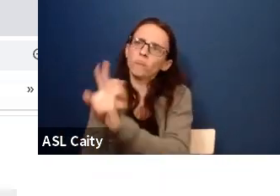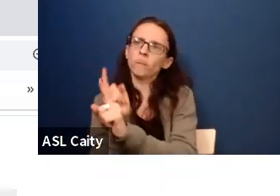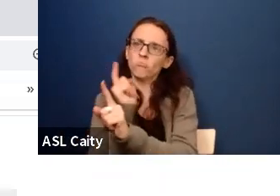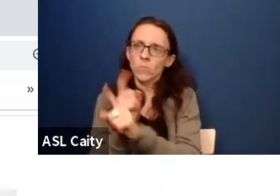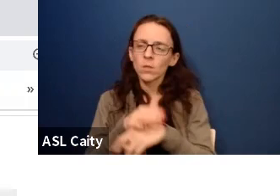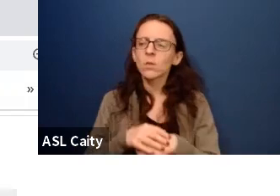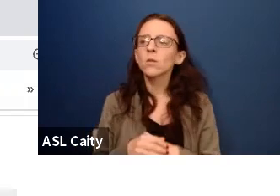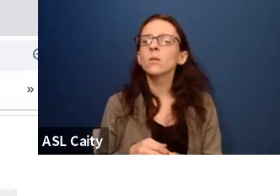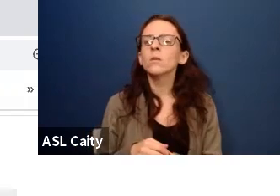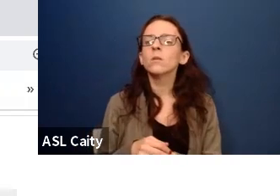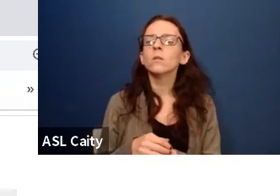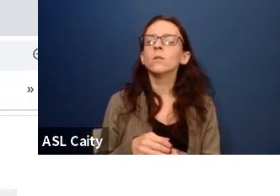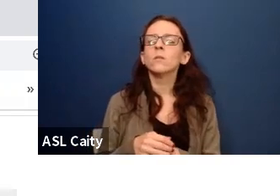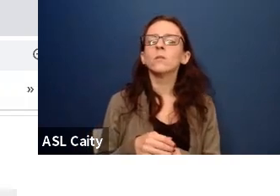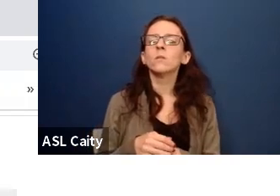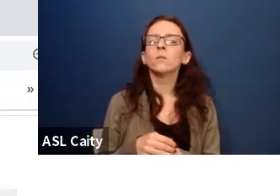to be